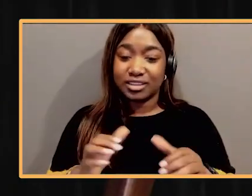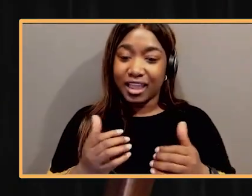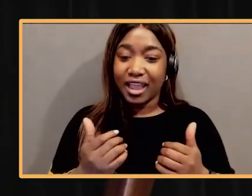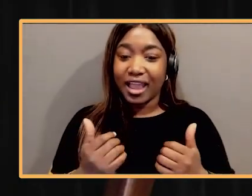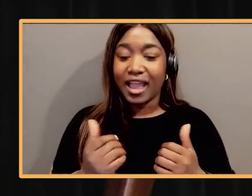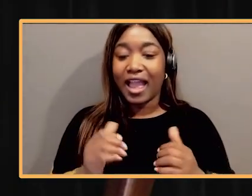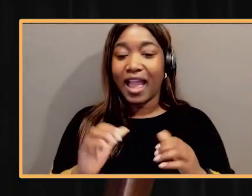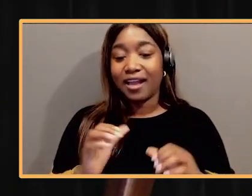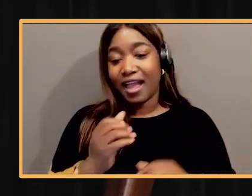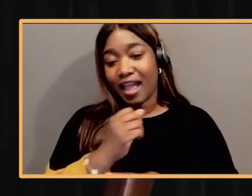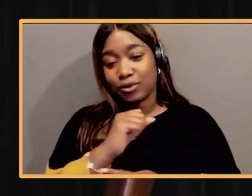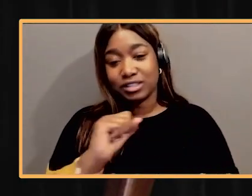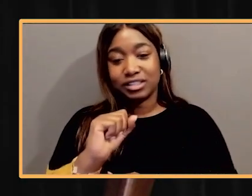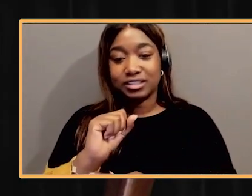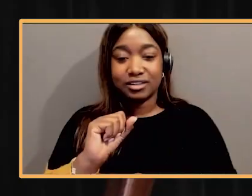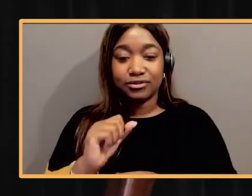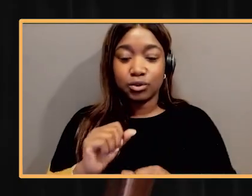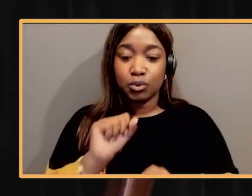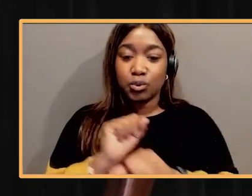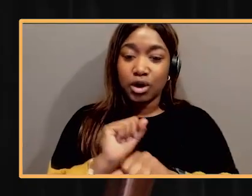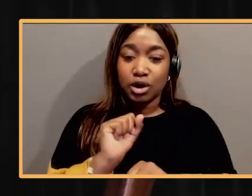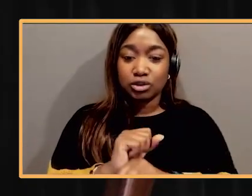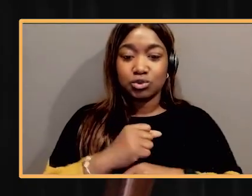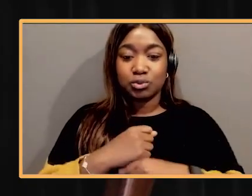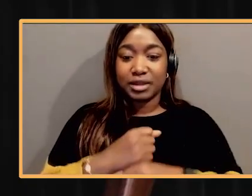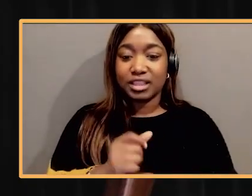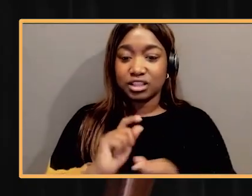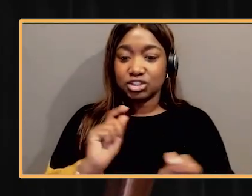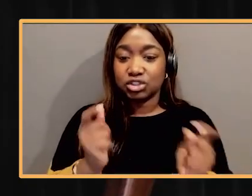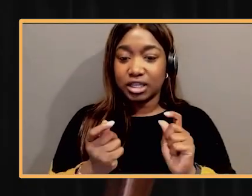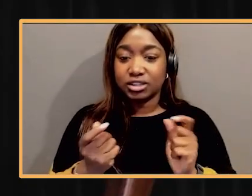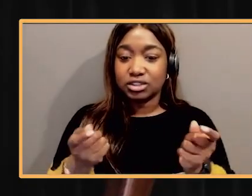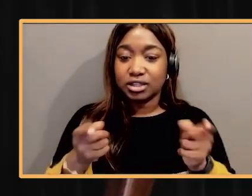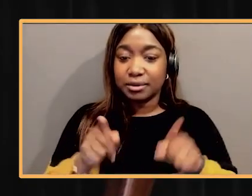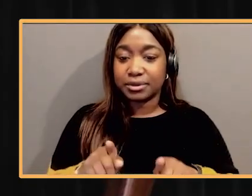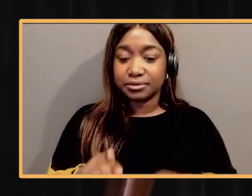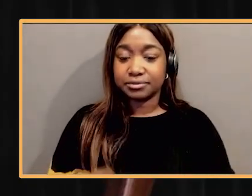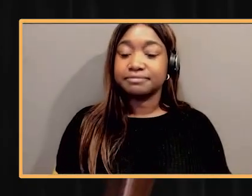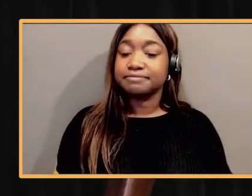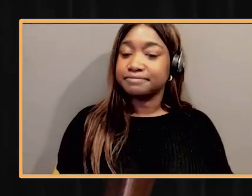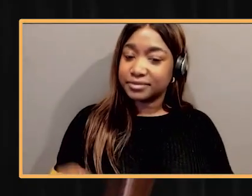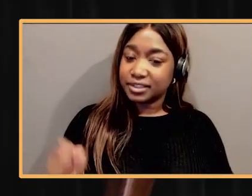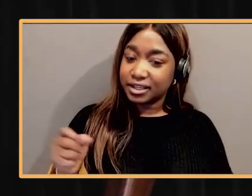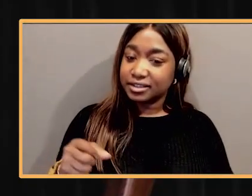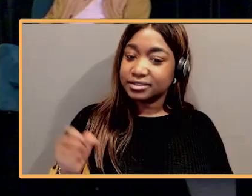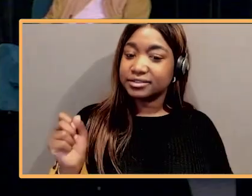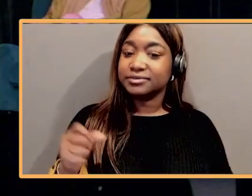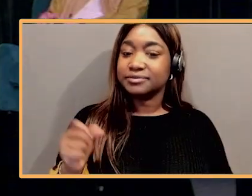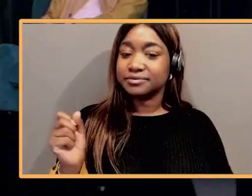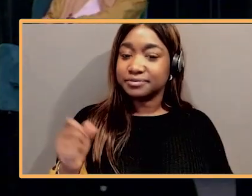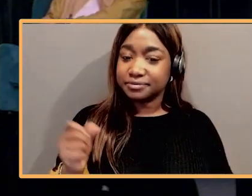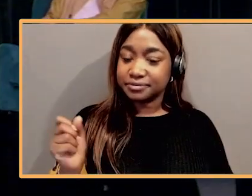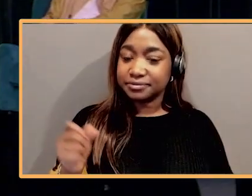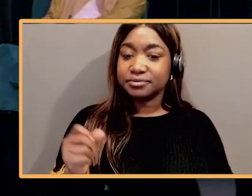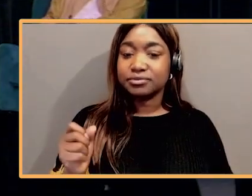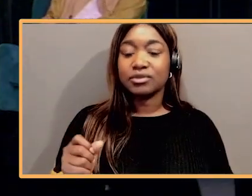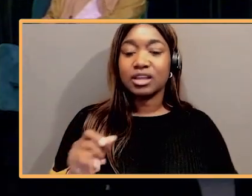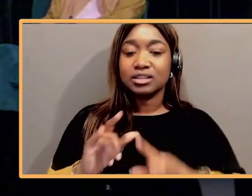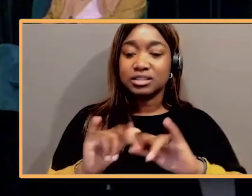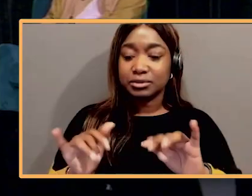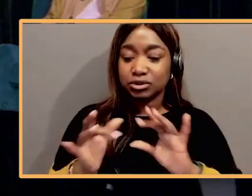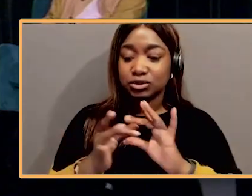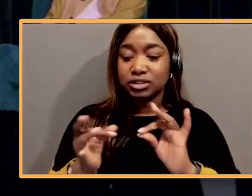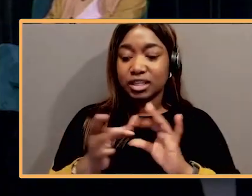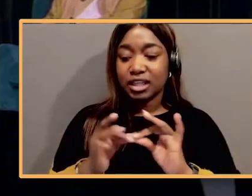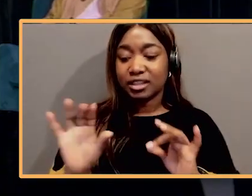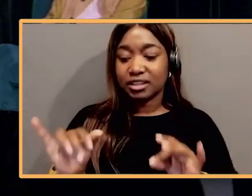work of making change? Yes, yes. As you're saying that, and beautiful